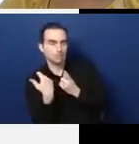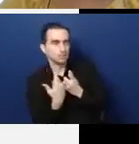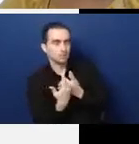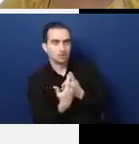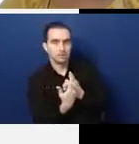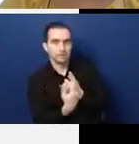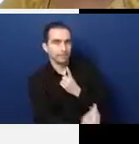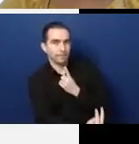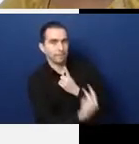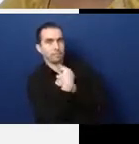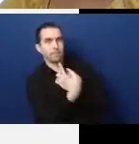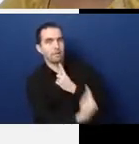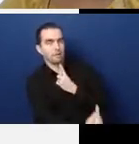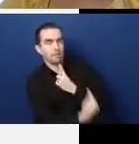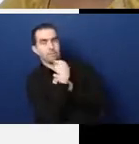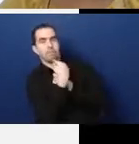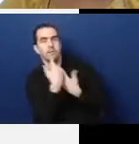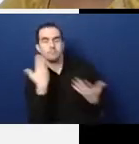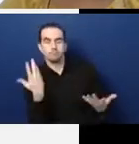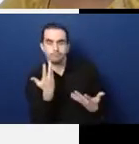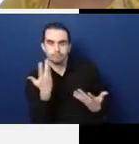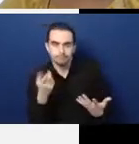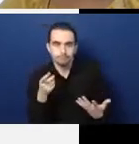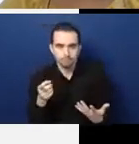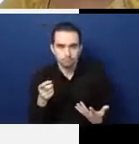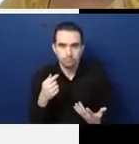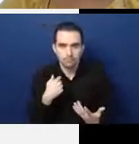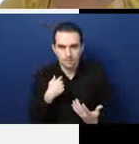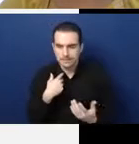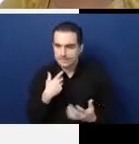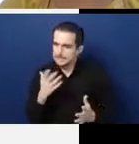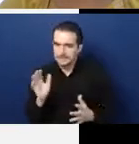throughout the safeguarding mechanisms.